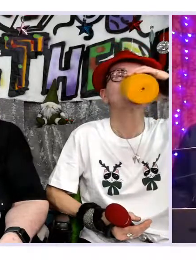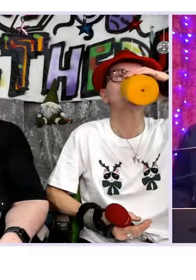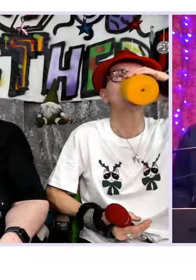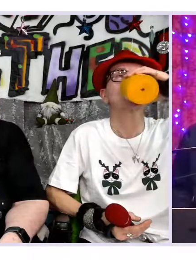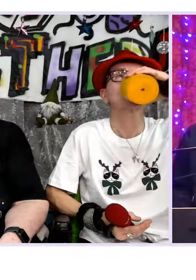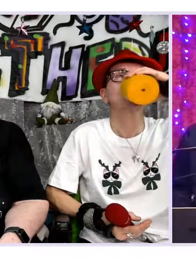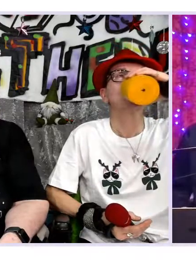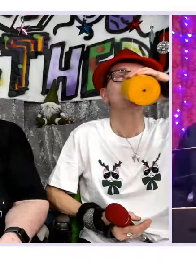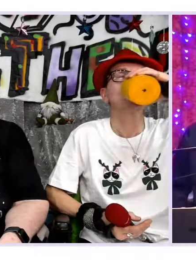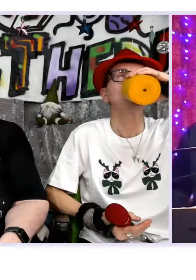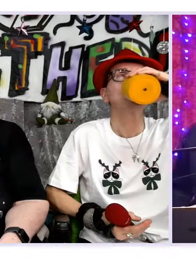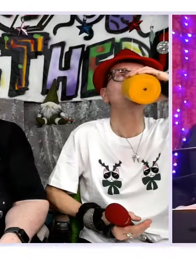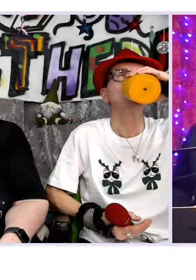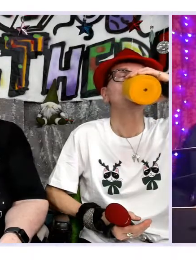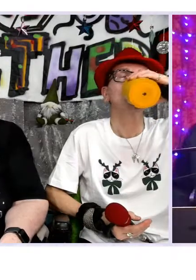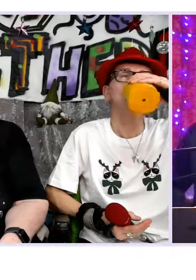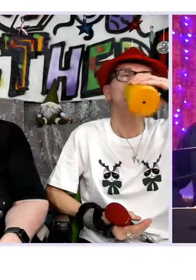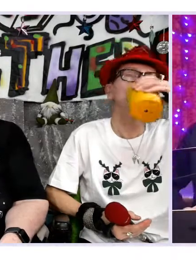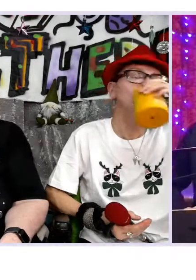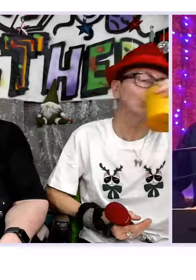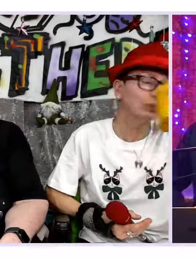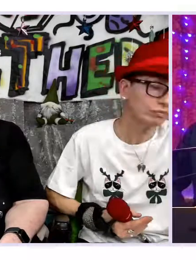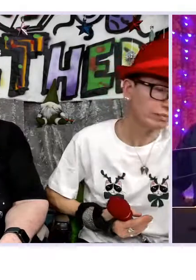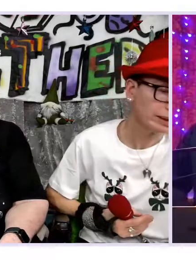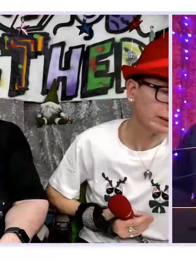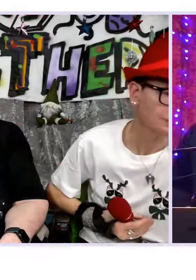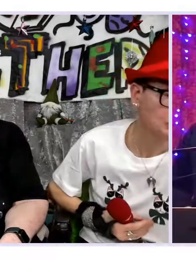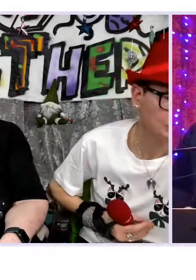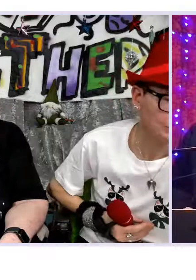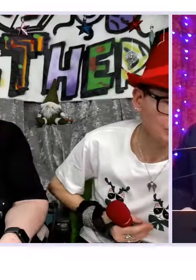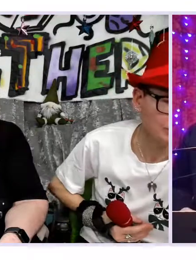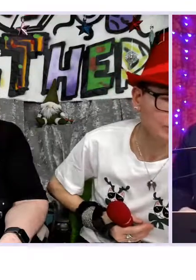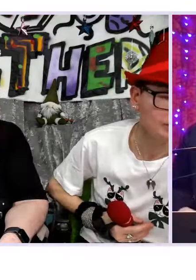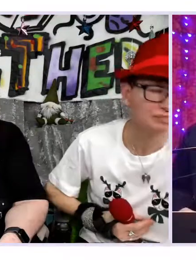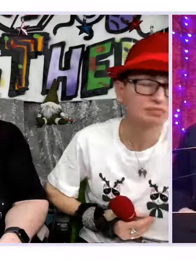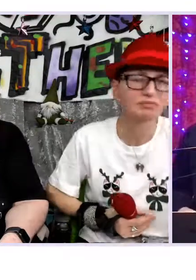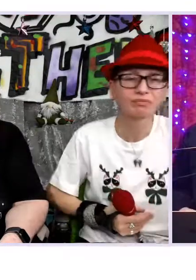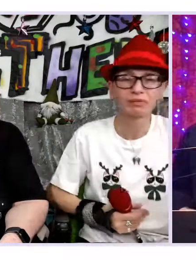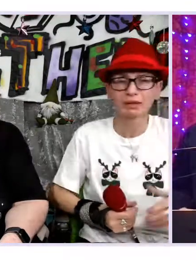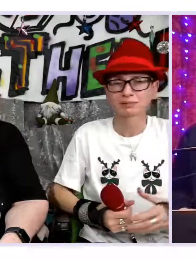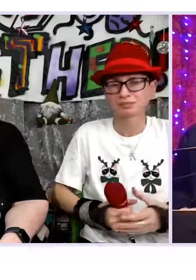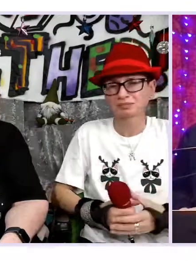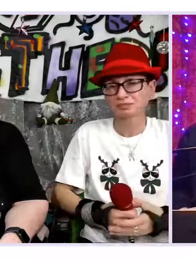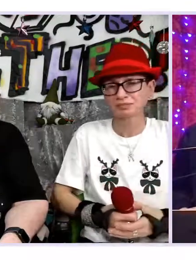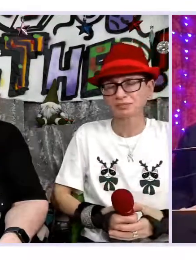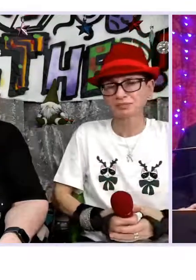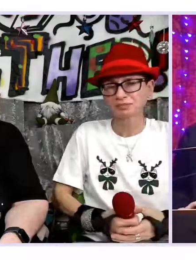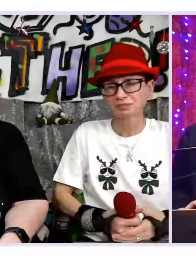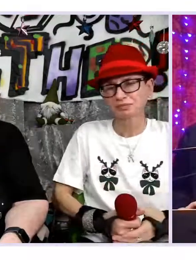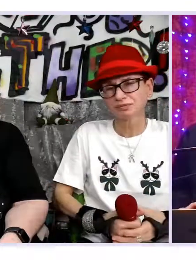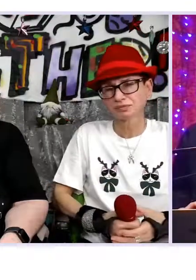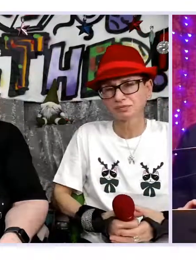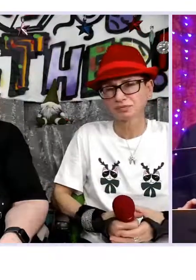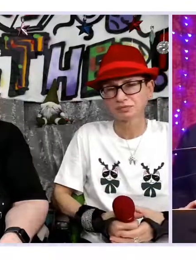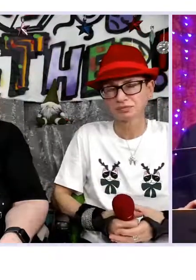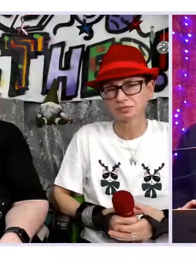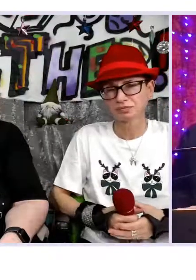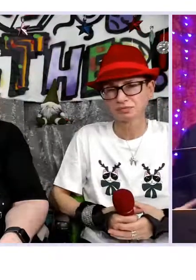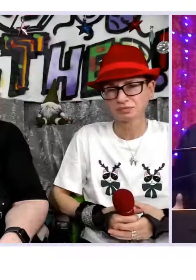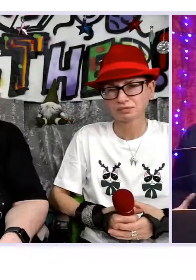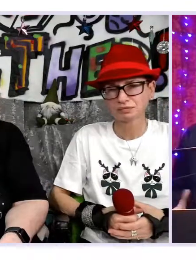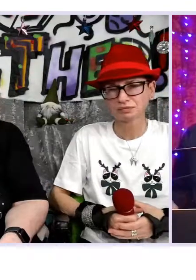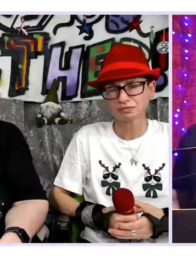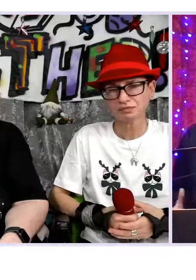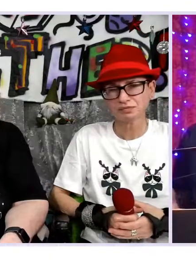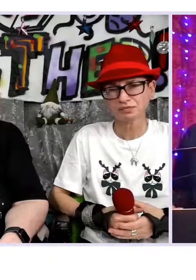which has categories for pretty much anything you could think of. So it has the kind of